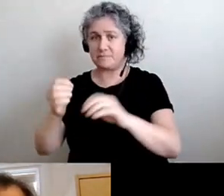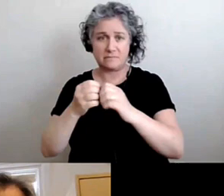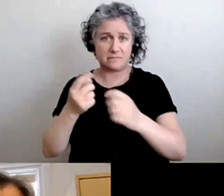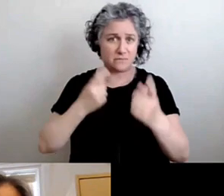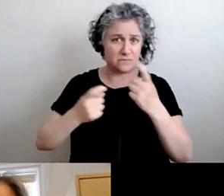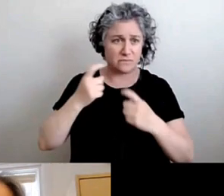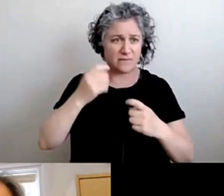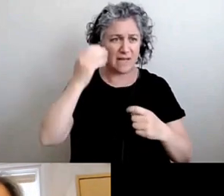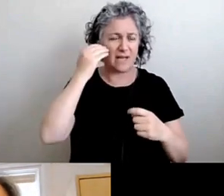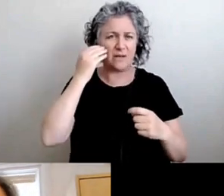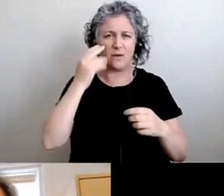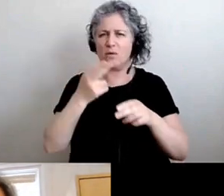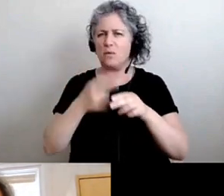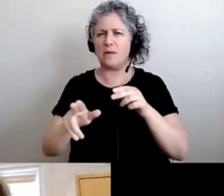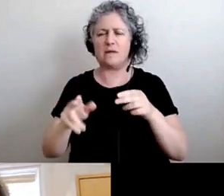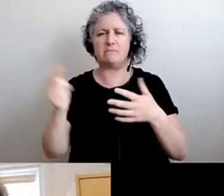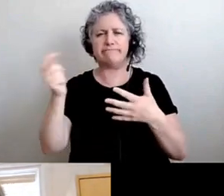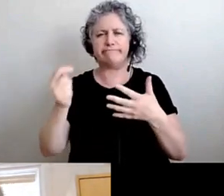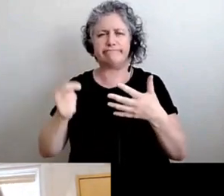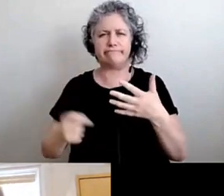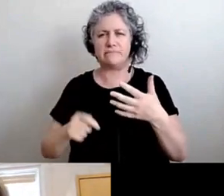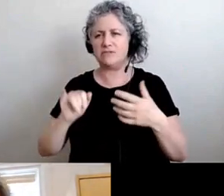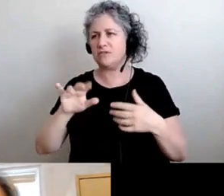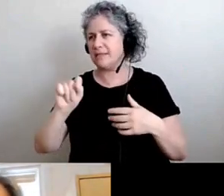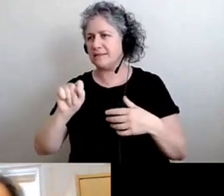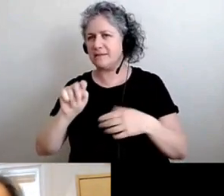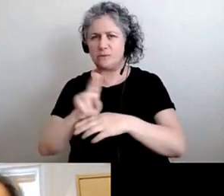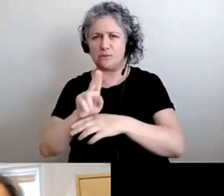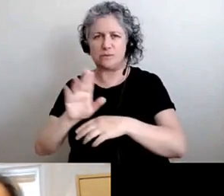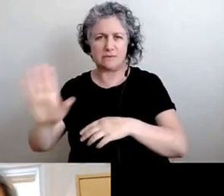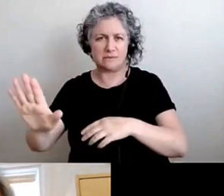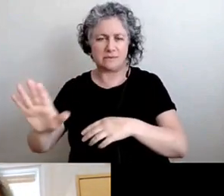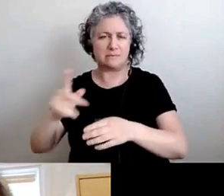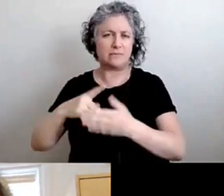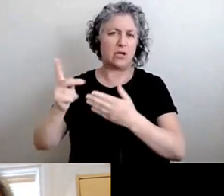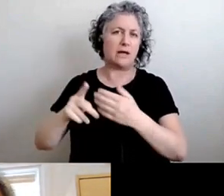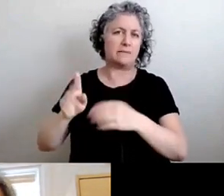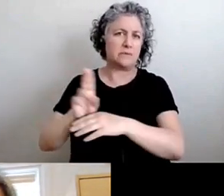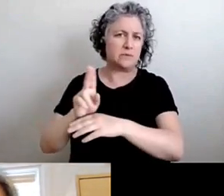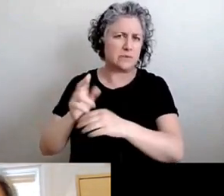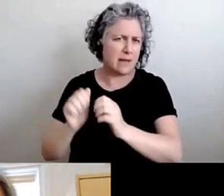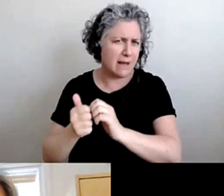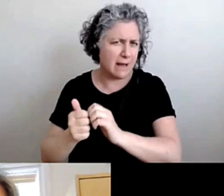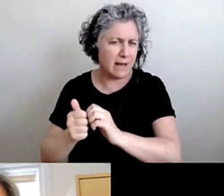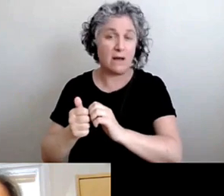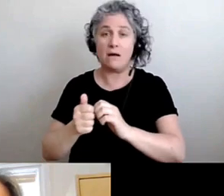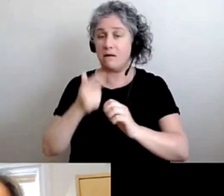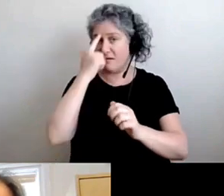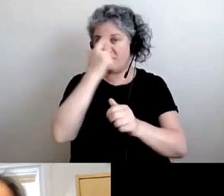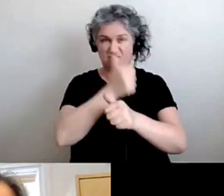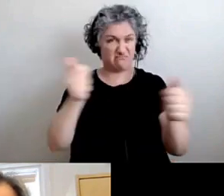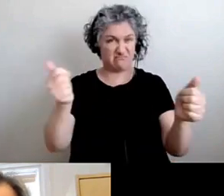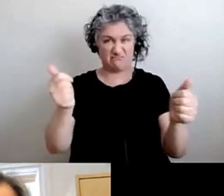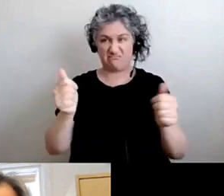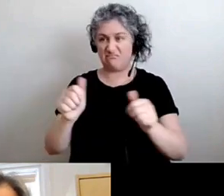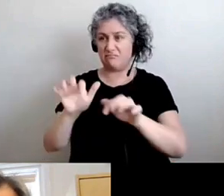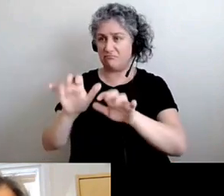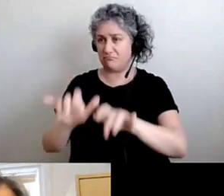kind of a quick run through how Janet is using it and the program is using it. Feel free to put the questions in our chat. We will address them